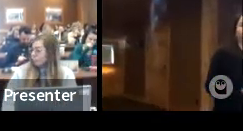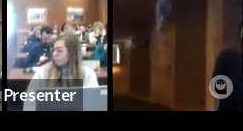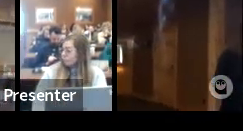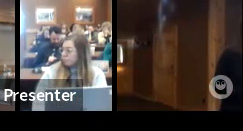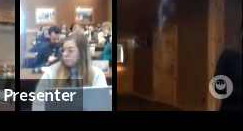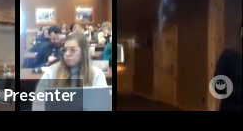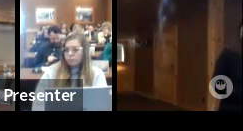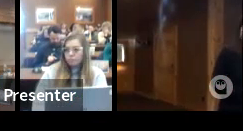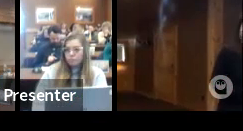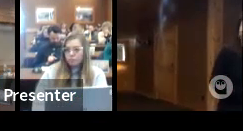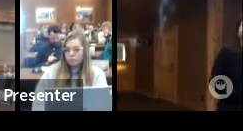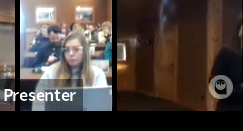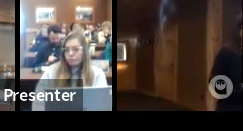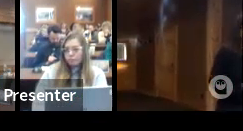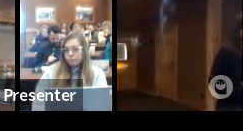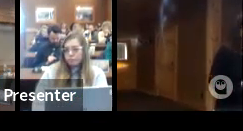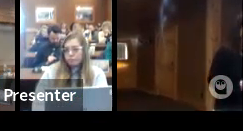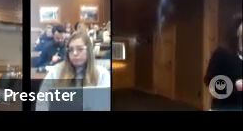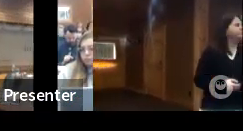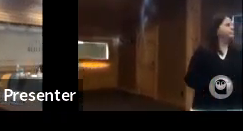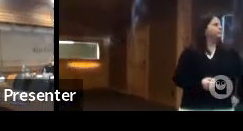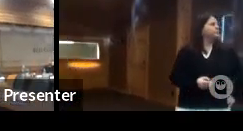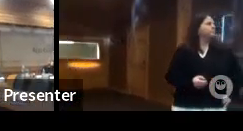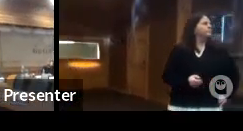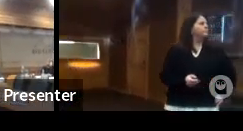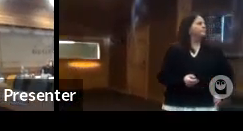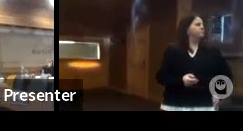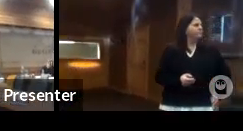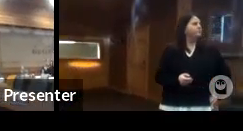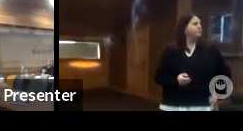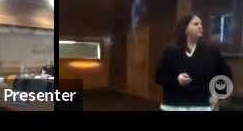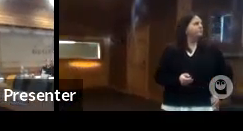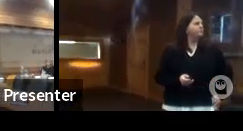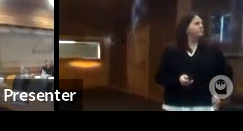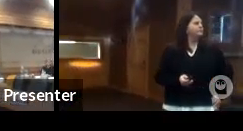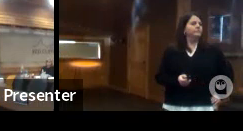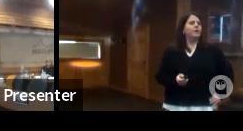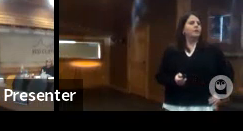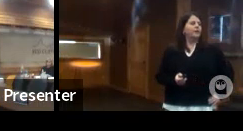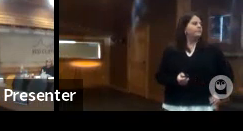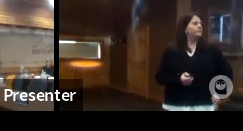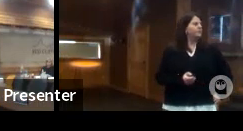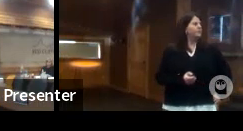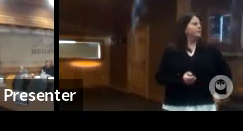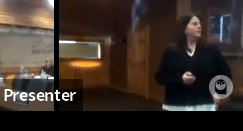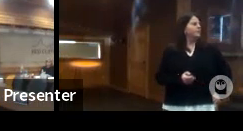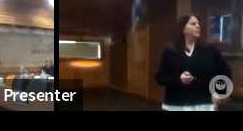to repeat some of the questions for our online attendees, it cuts out for them.